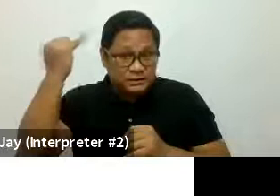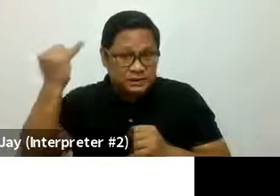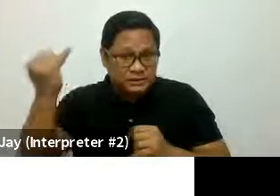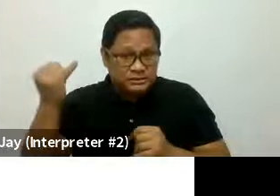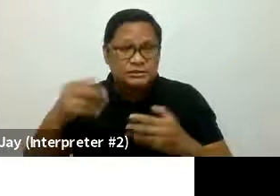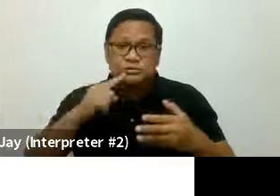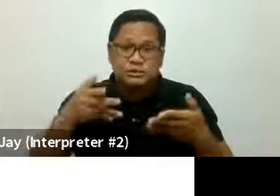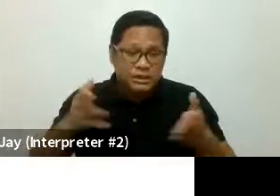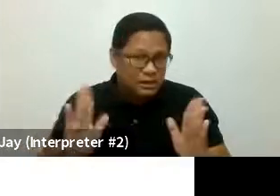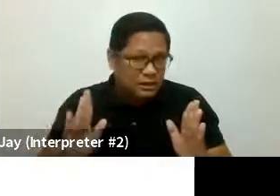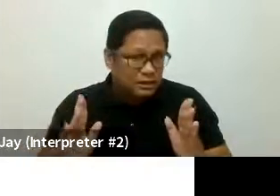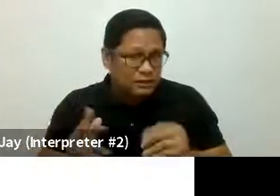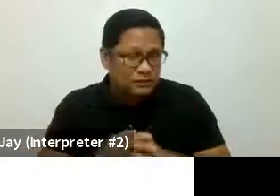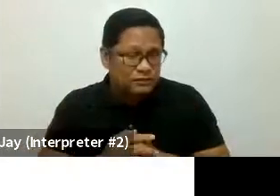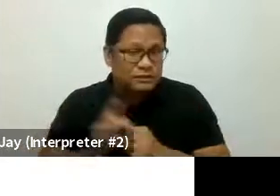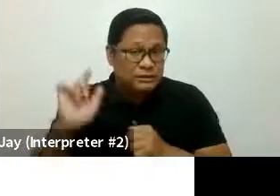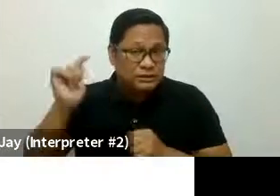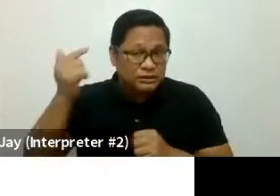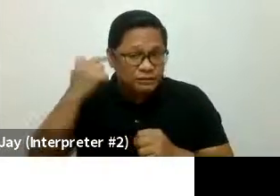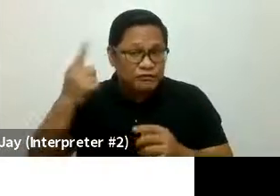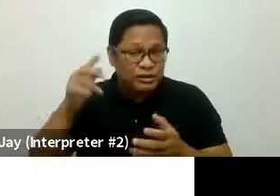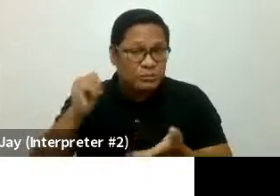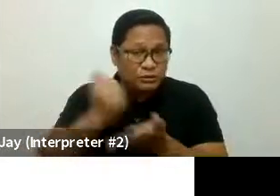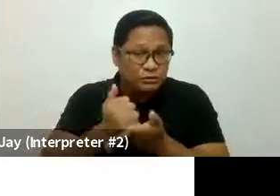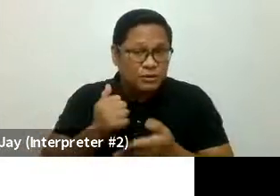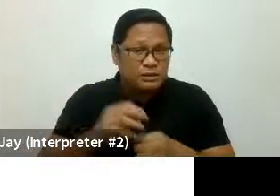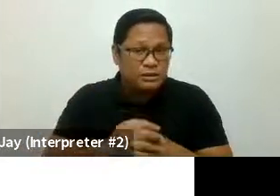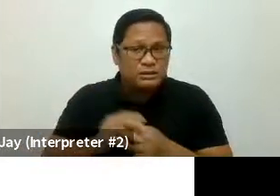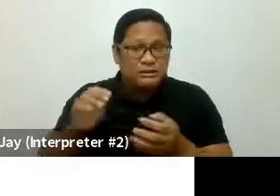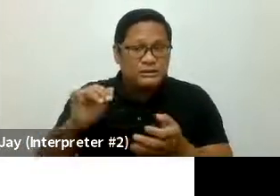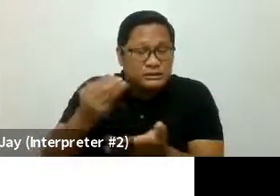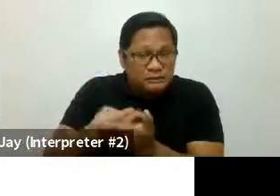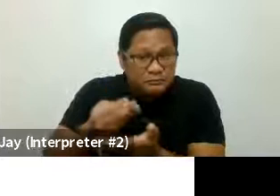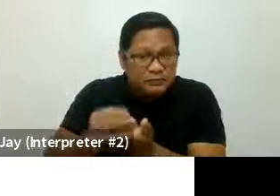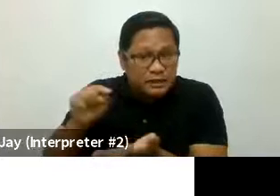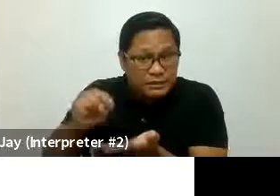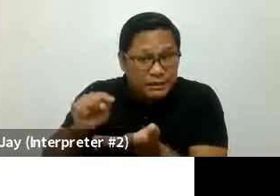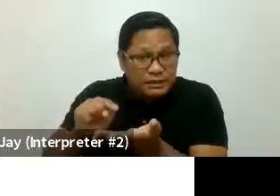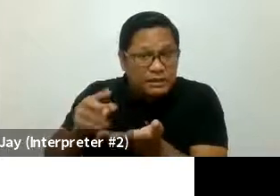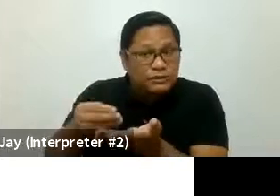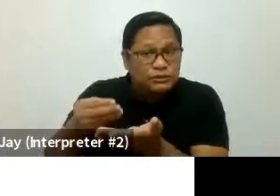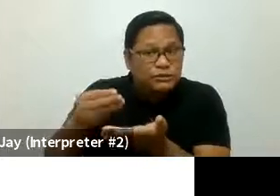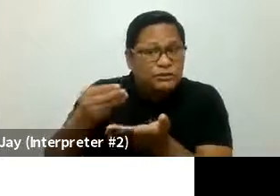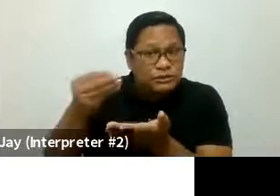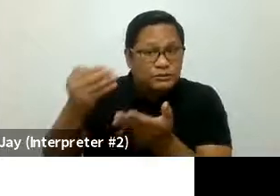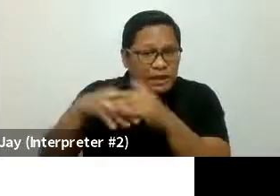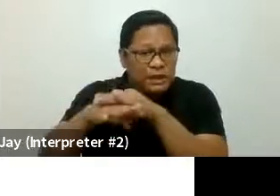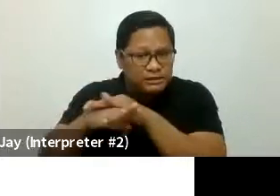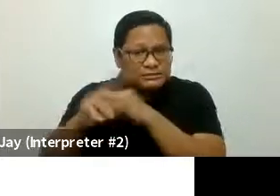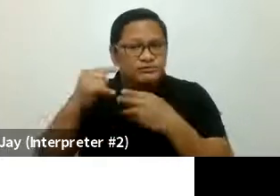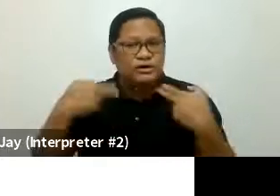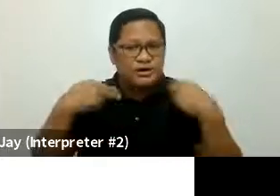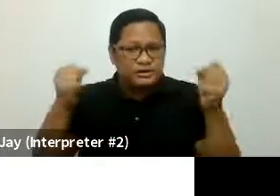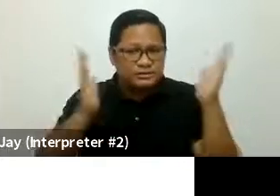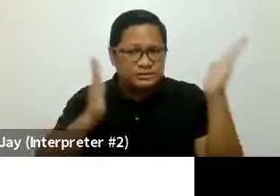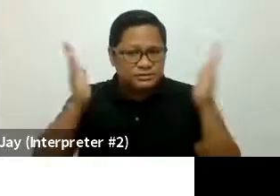allow that money to cover more people, that will allow the money to include more to cover more health services.